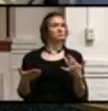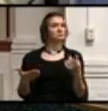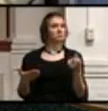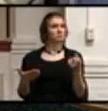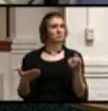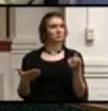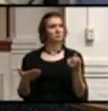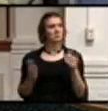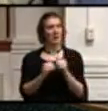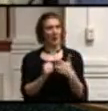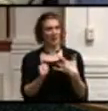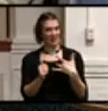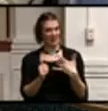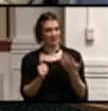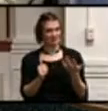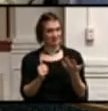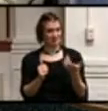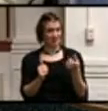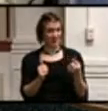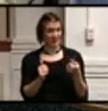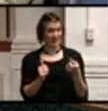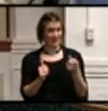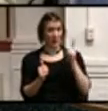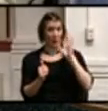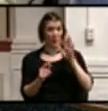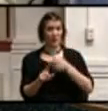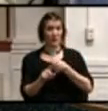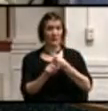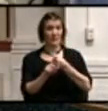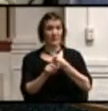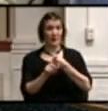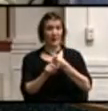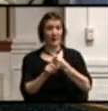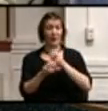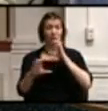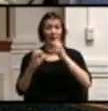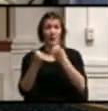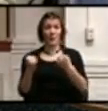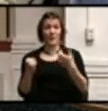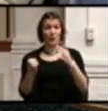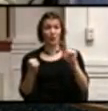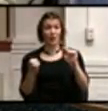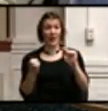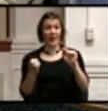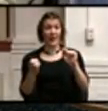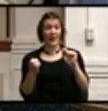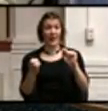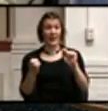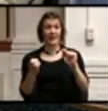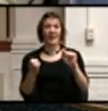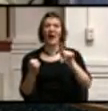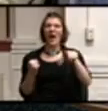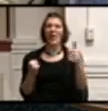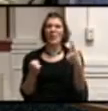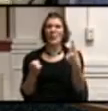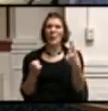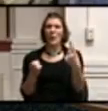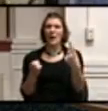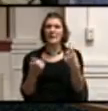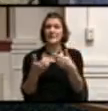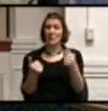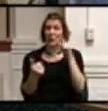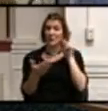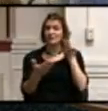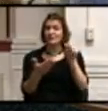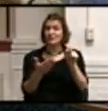this related in any way to the communications equipment grant that we'd been looking at that would